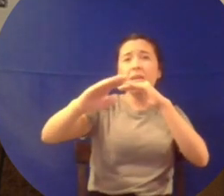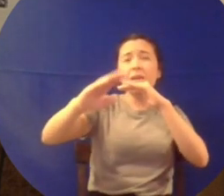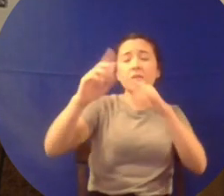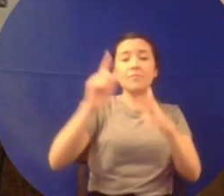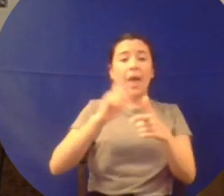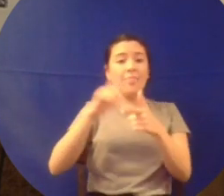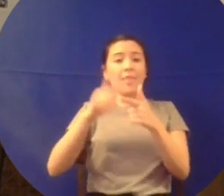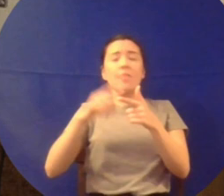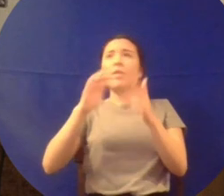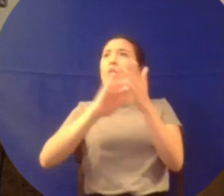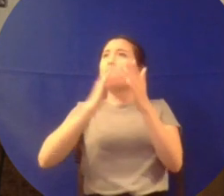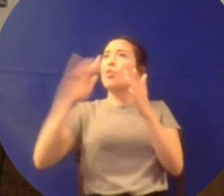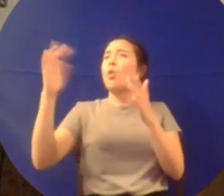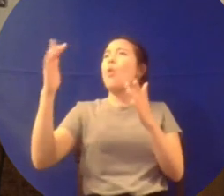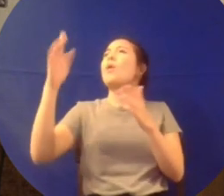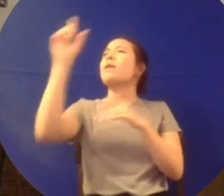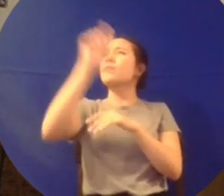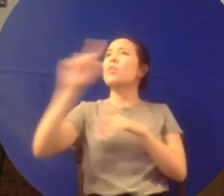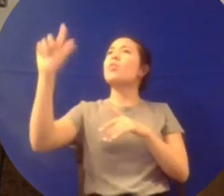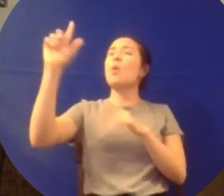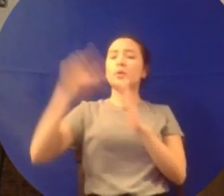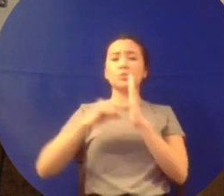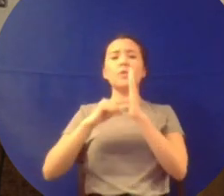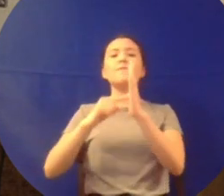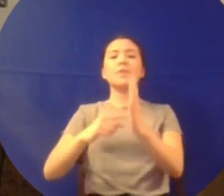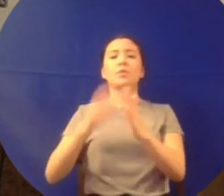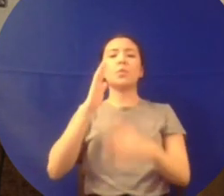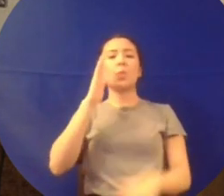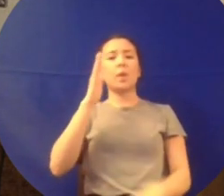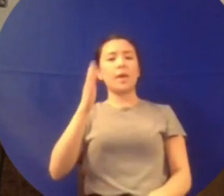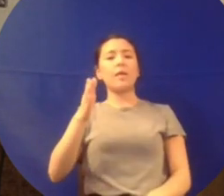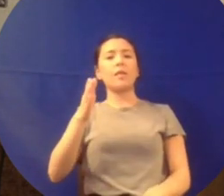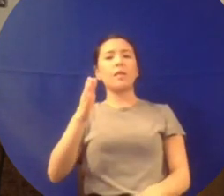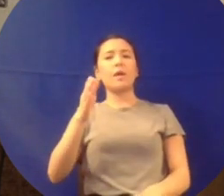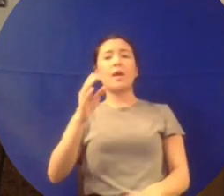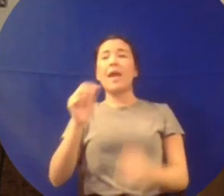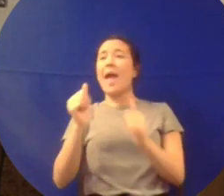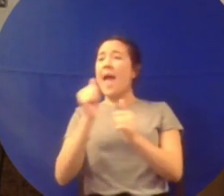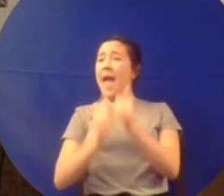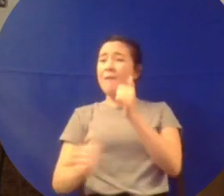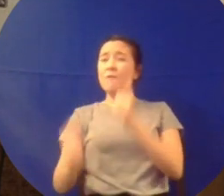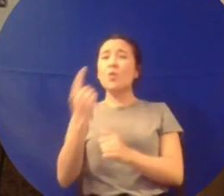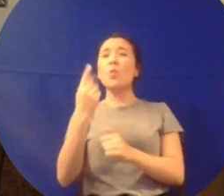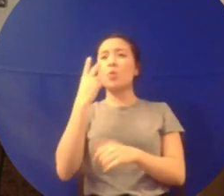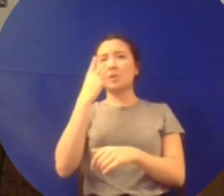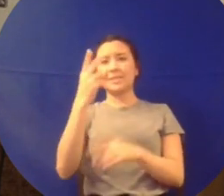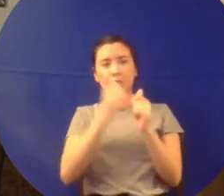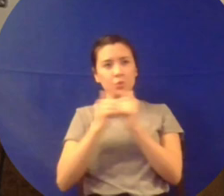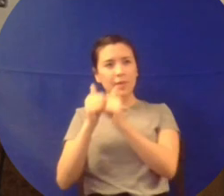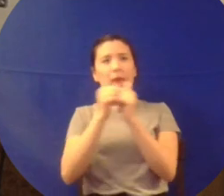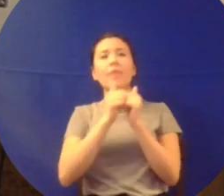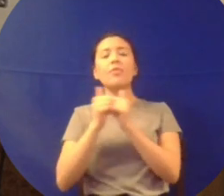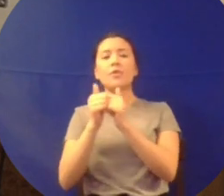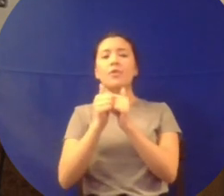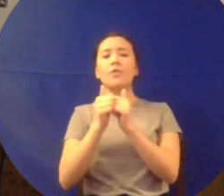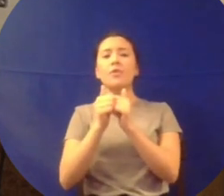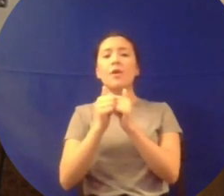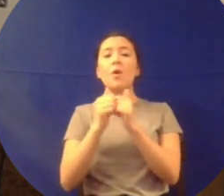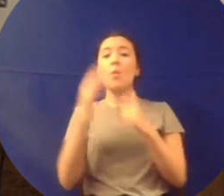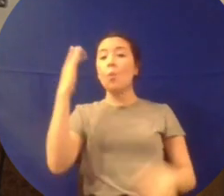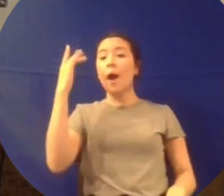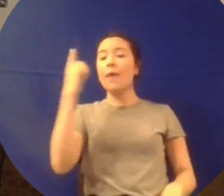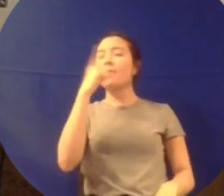Lord shall be revealed, and all people shall see it together. For the mouth of the Lord